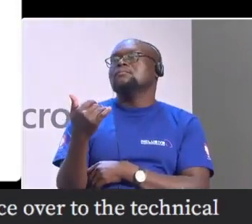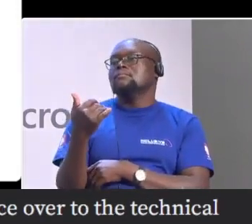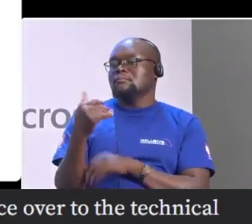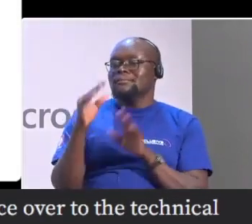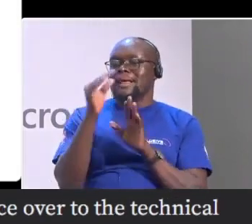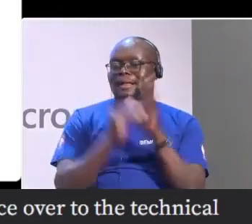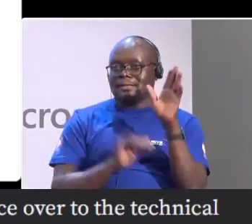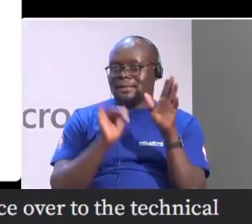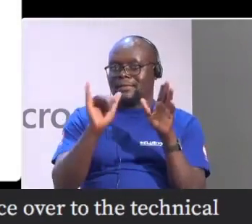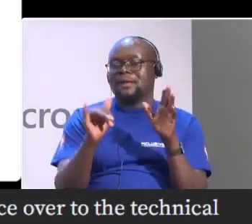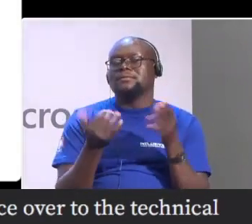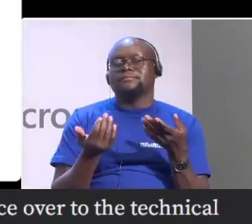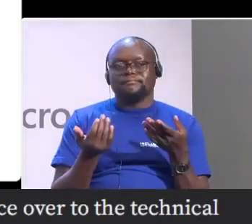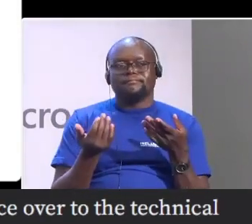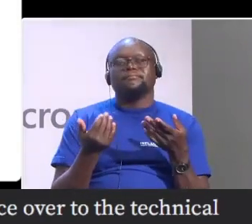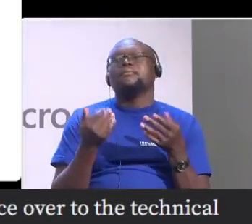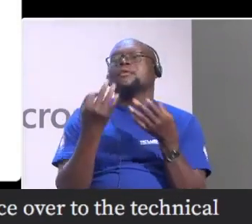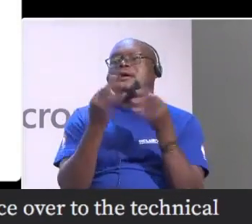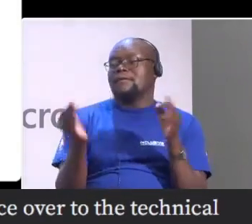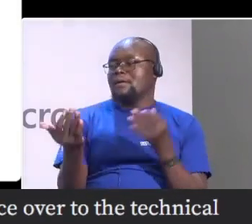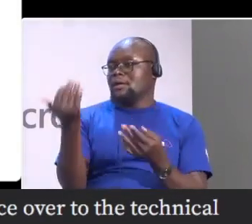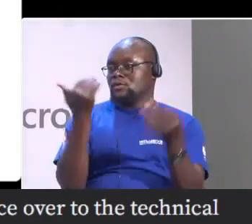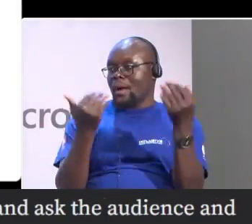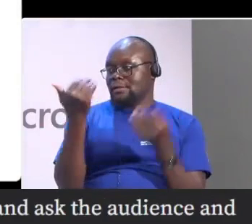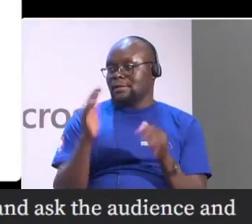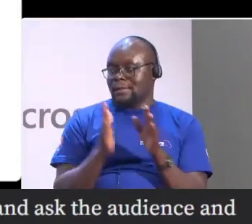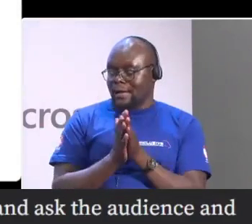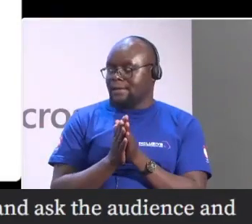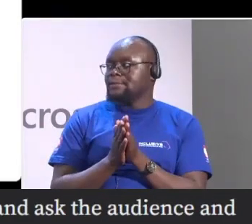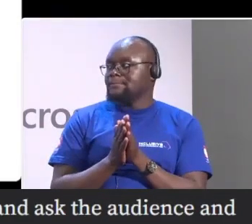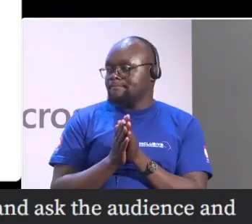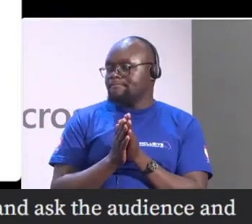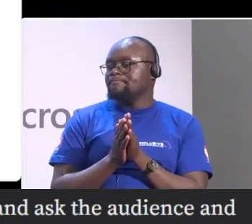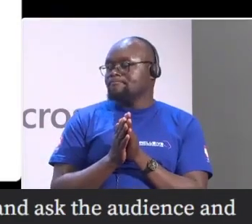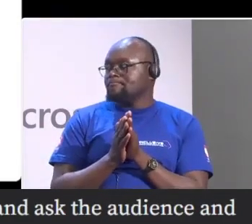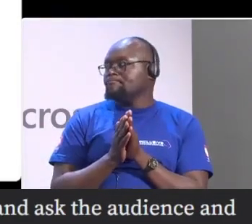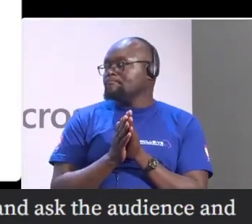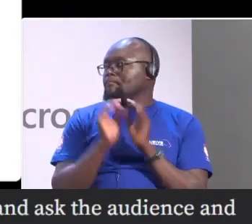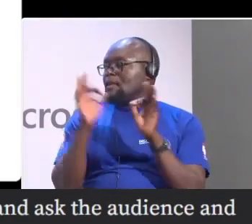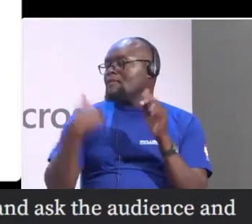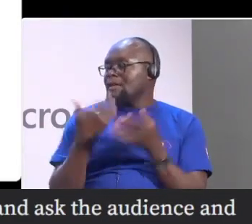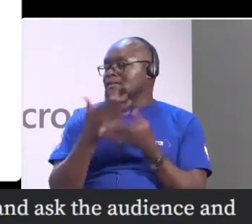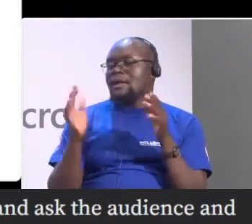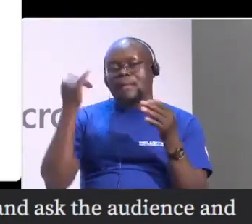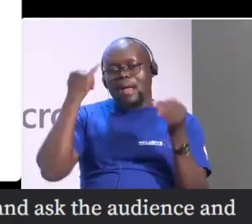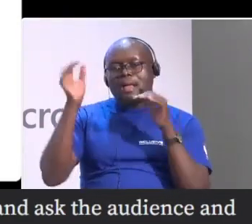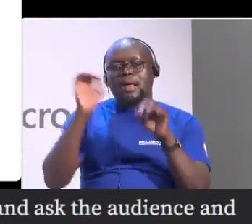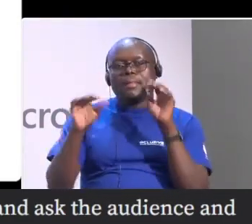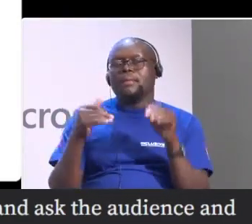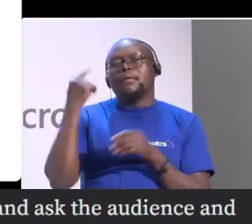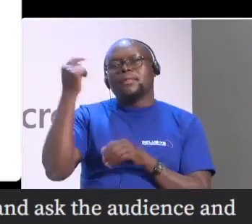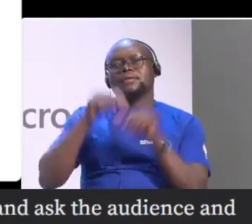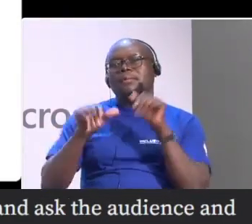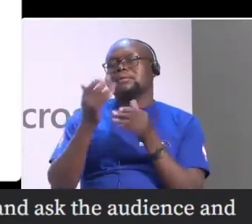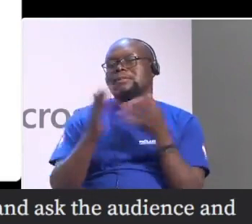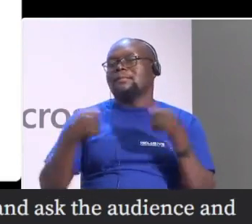list that Colette will read, feel free to ask it. And Klaus, also, I know you're there, so if you have some input and thoughts around